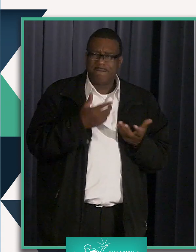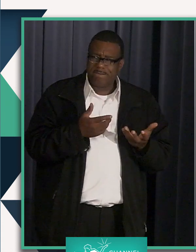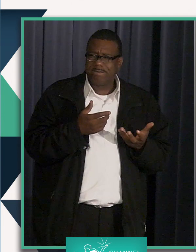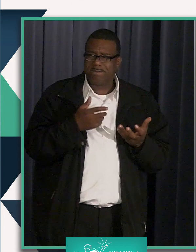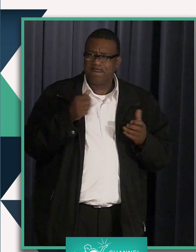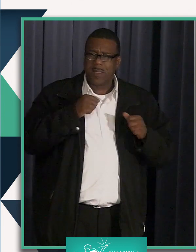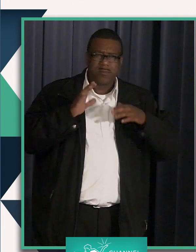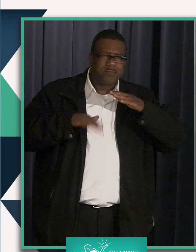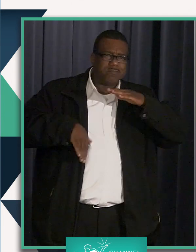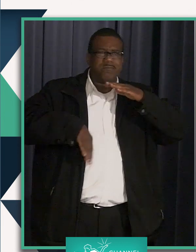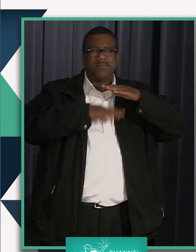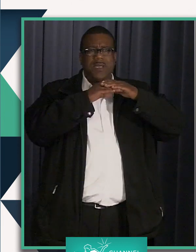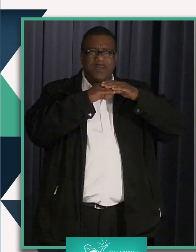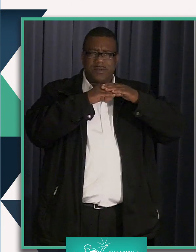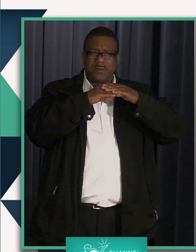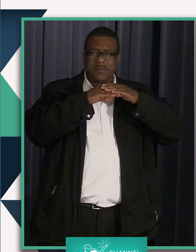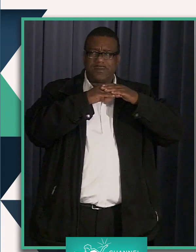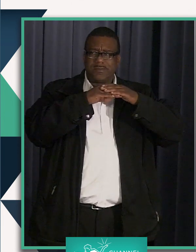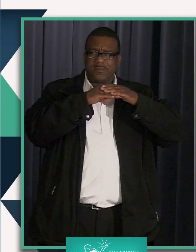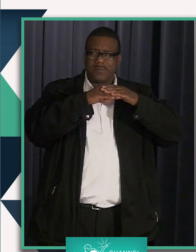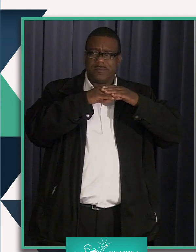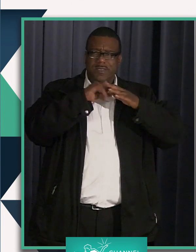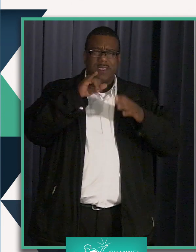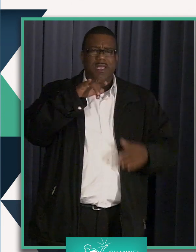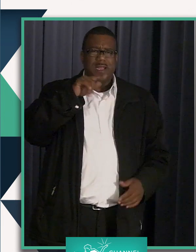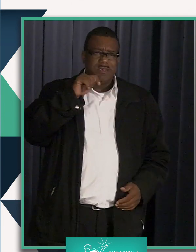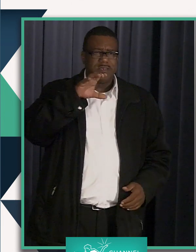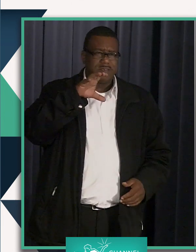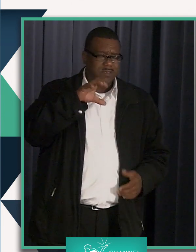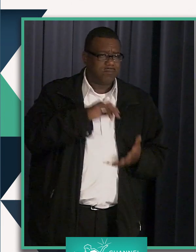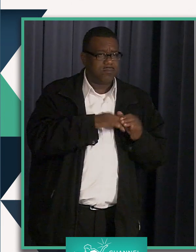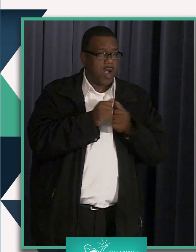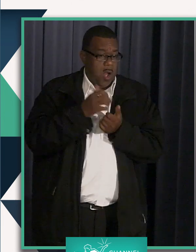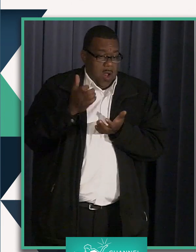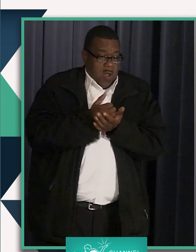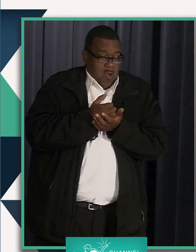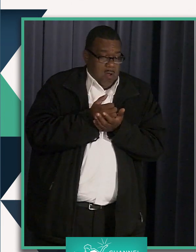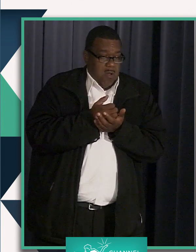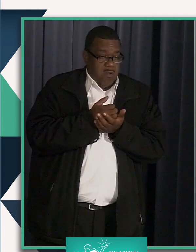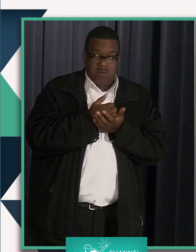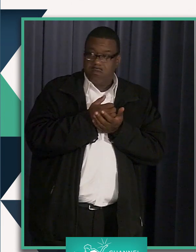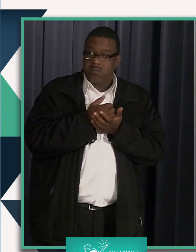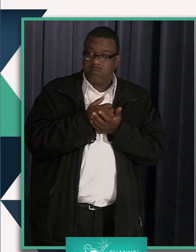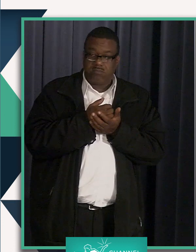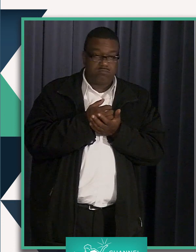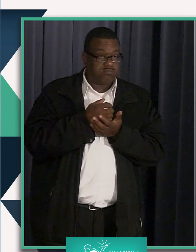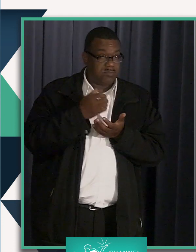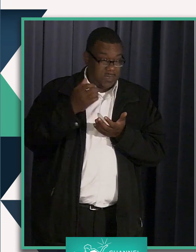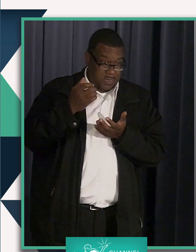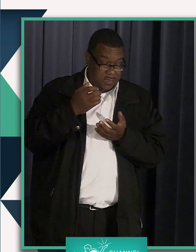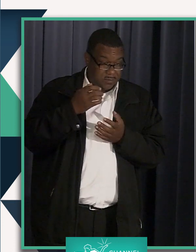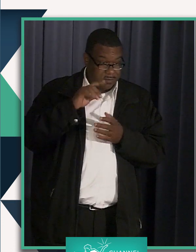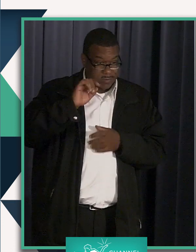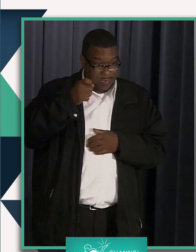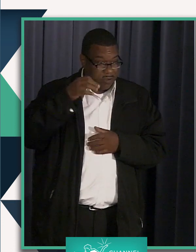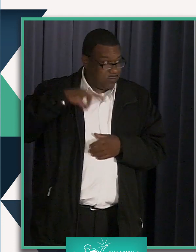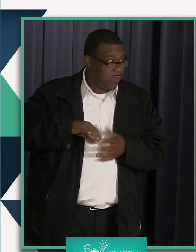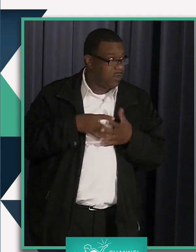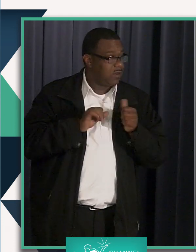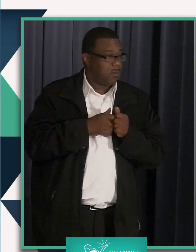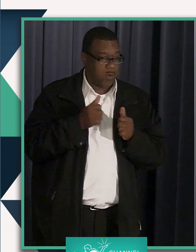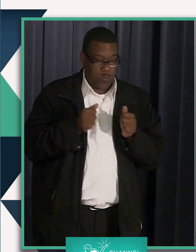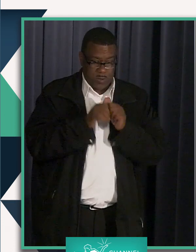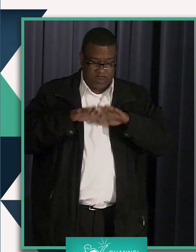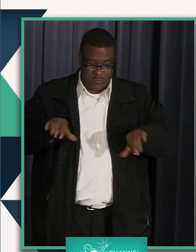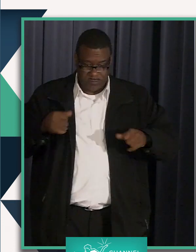can max out the EITC, the Earned Income Tax Credit, with 3 children. I've got 5, so I'm going to lend these